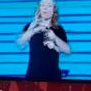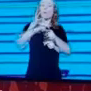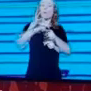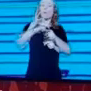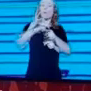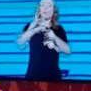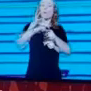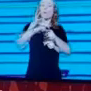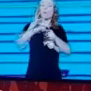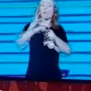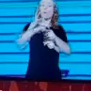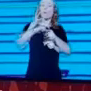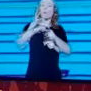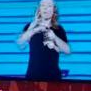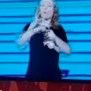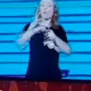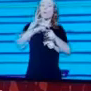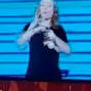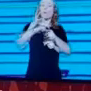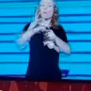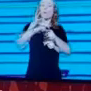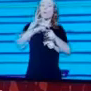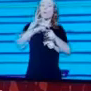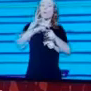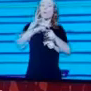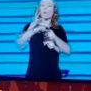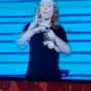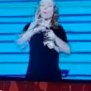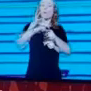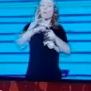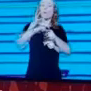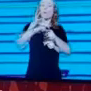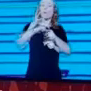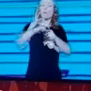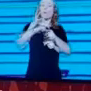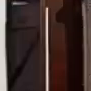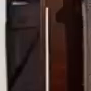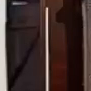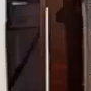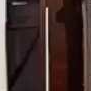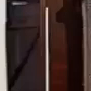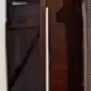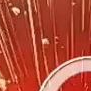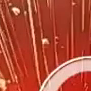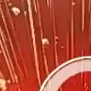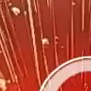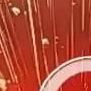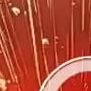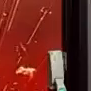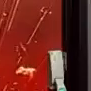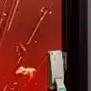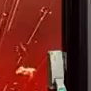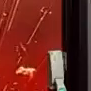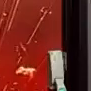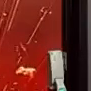I hope you've enjoyed that. Do remember that you can come in and visit the Heritage Centre